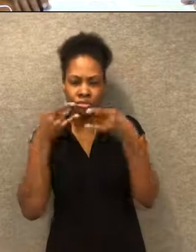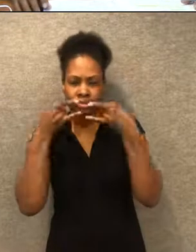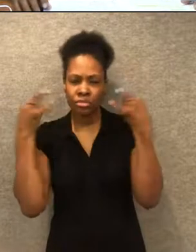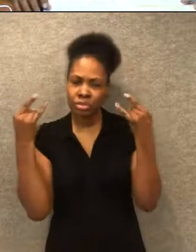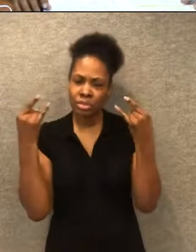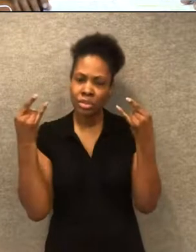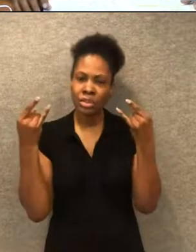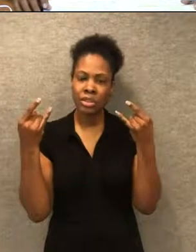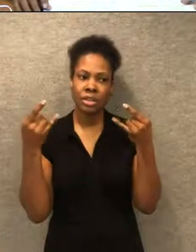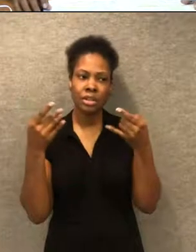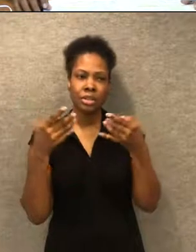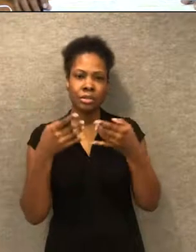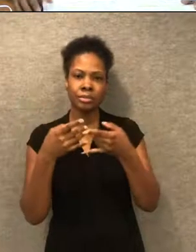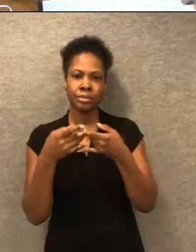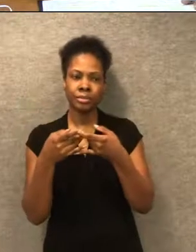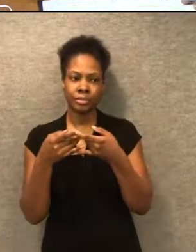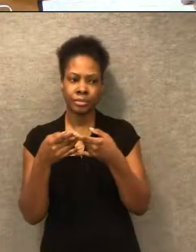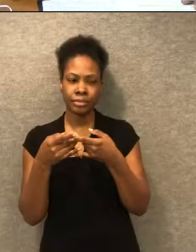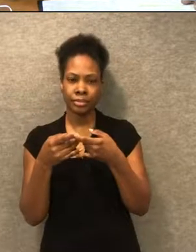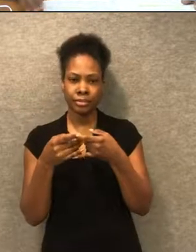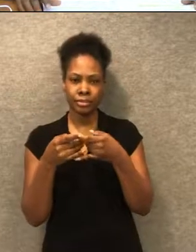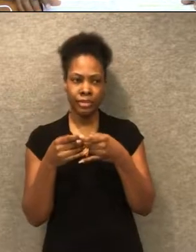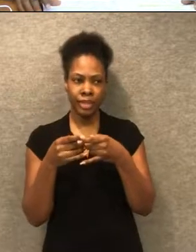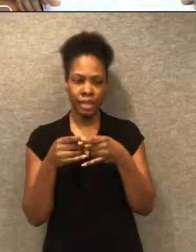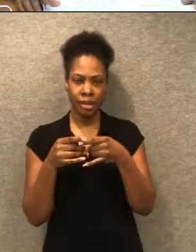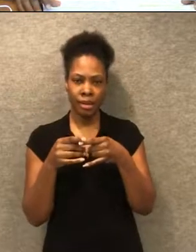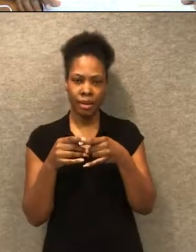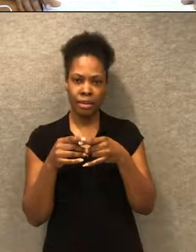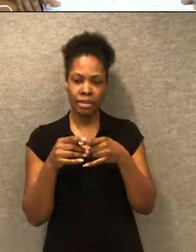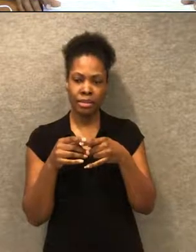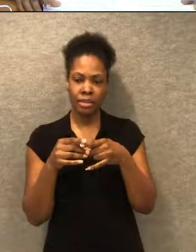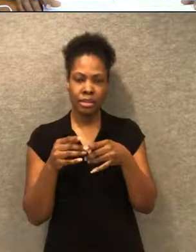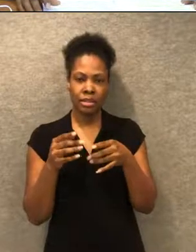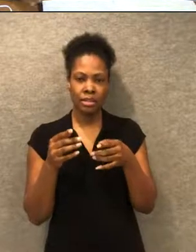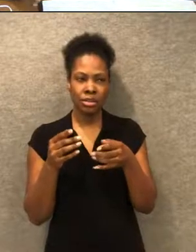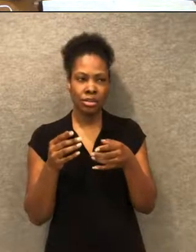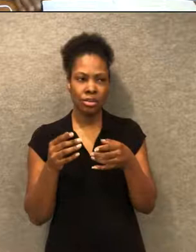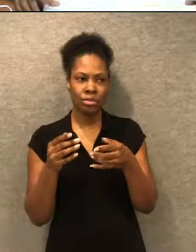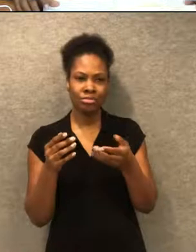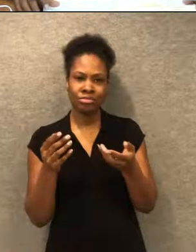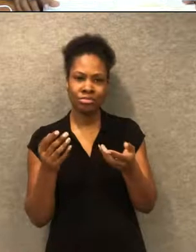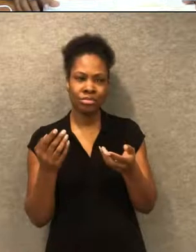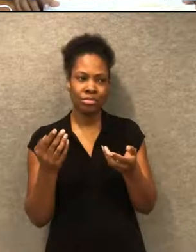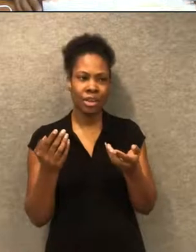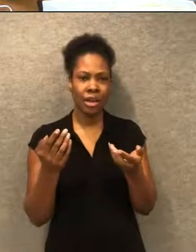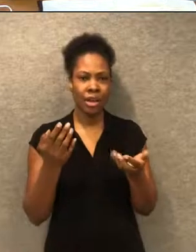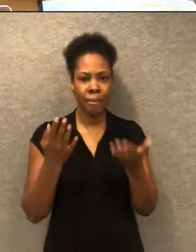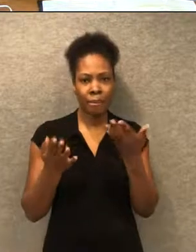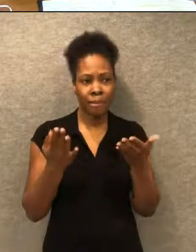us somehow, as adults and as young people, could have